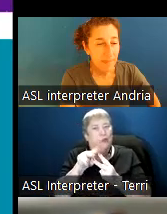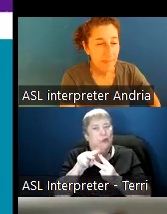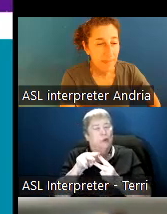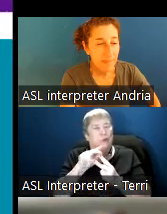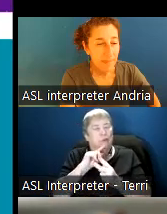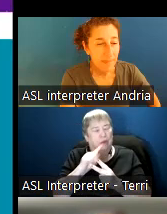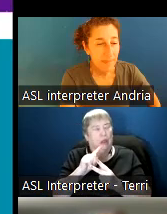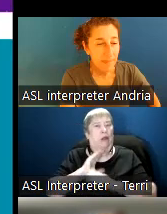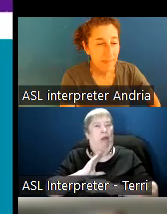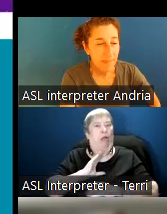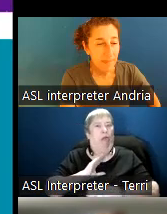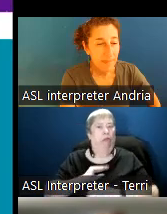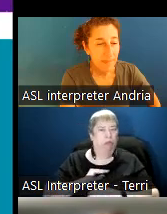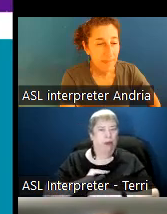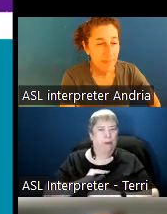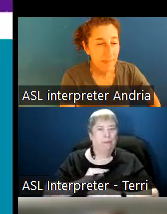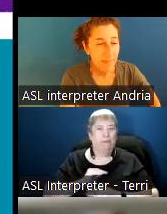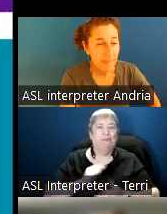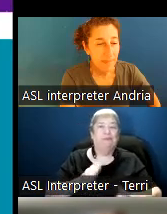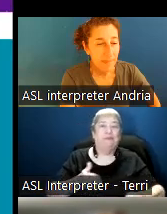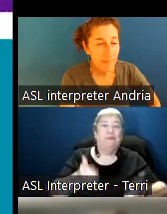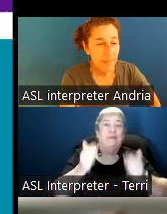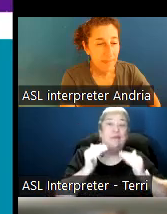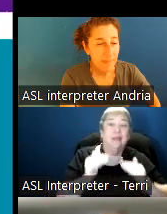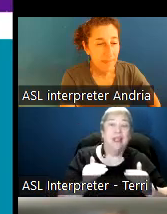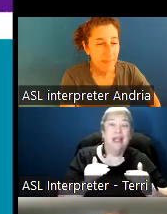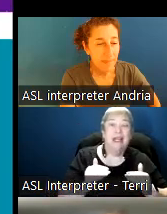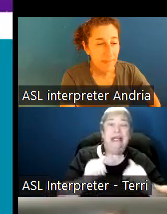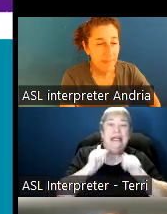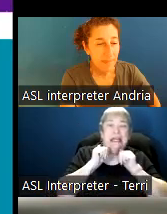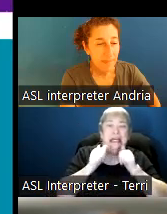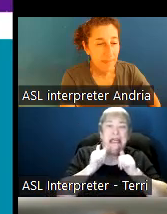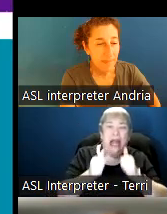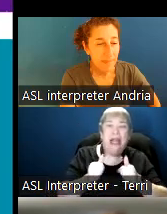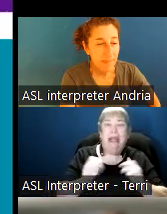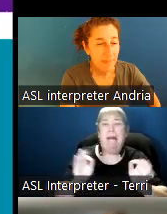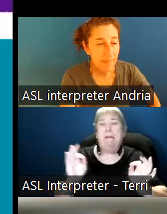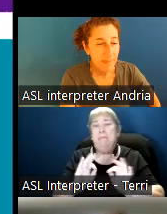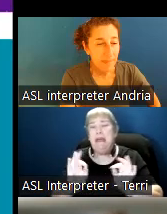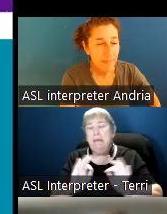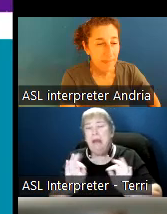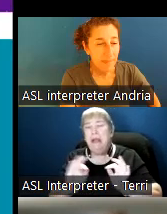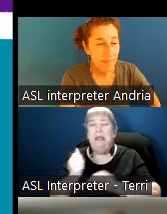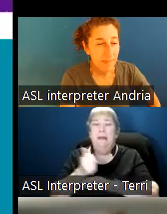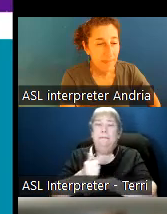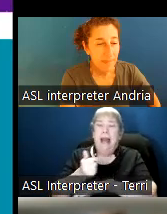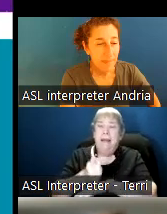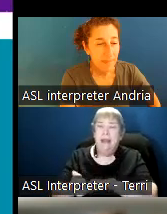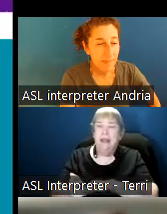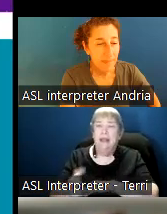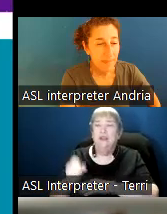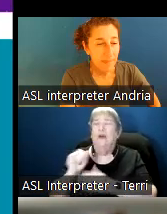Denying, minimizing, and blaming. So when it comes to this is the, oh,